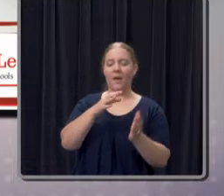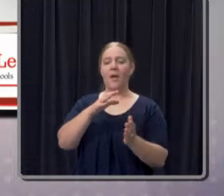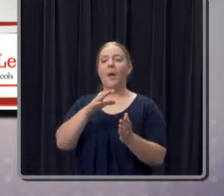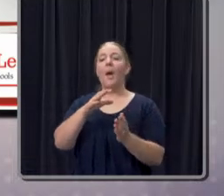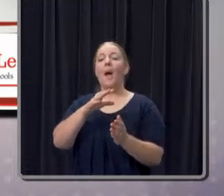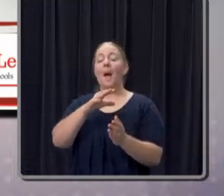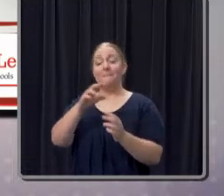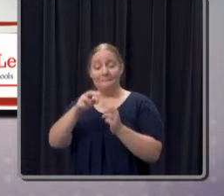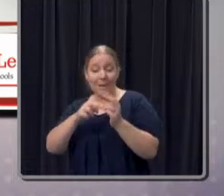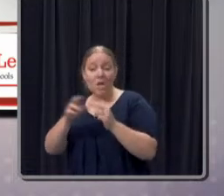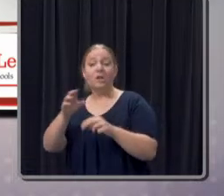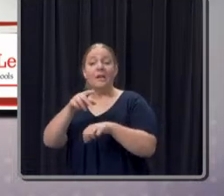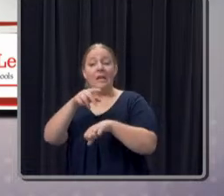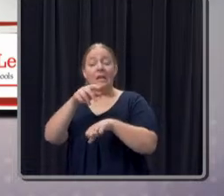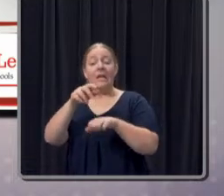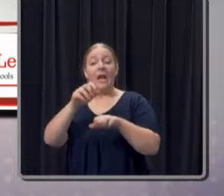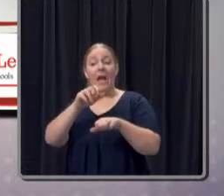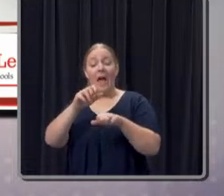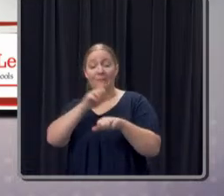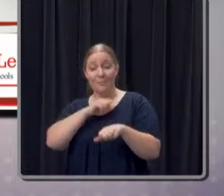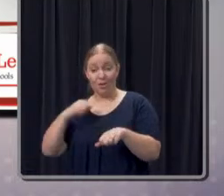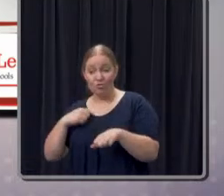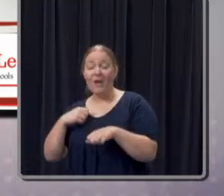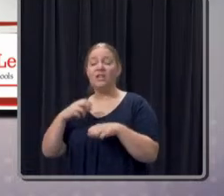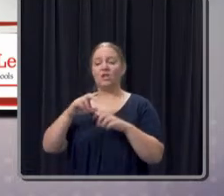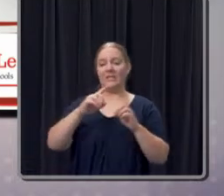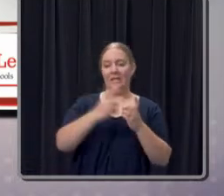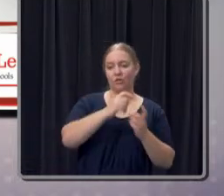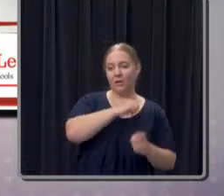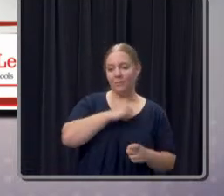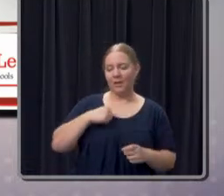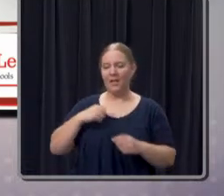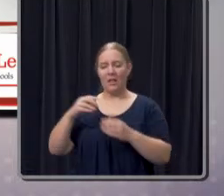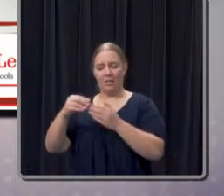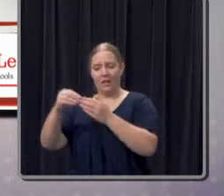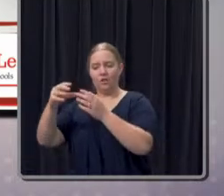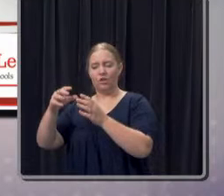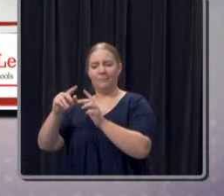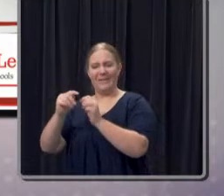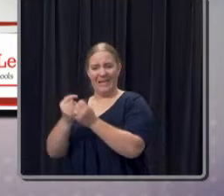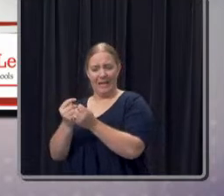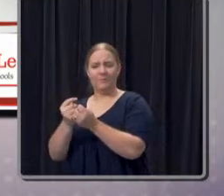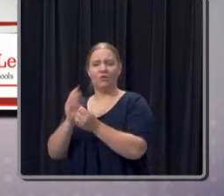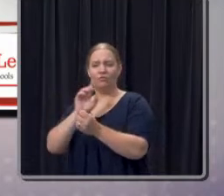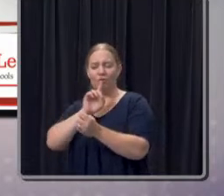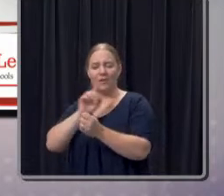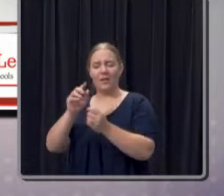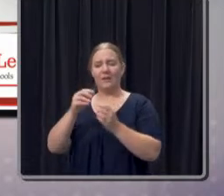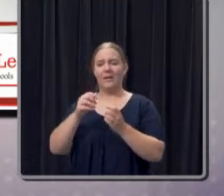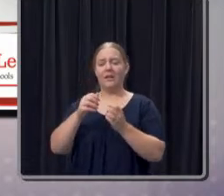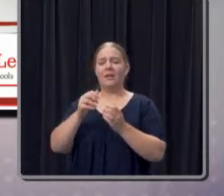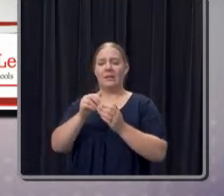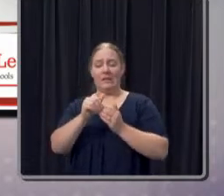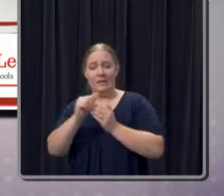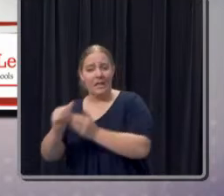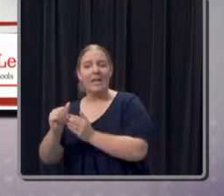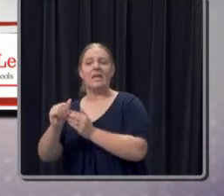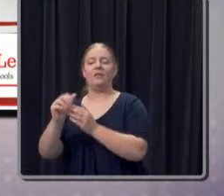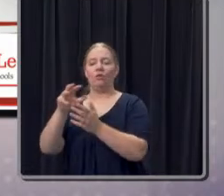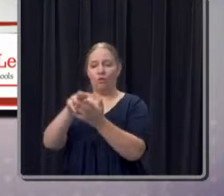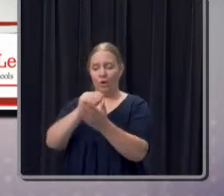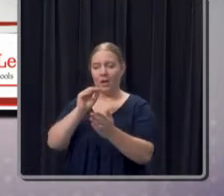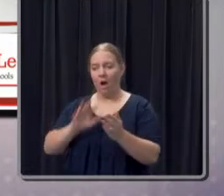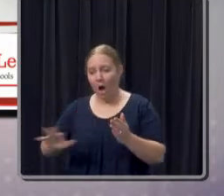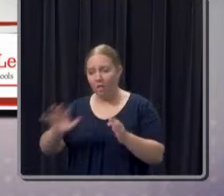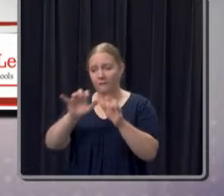administration, district administrators and building leadership teams who really do direct that learning across our system so